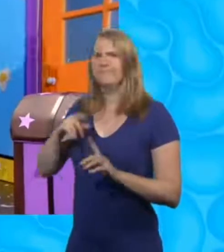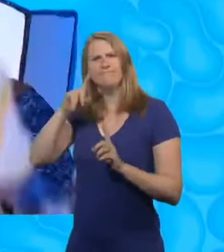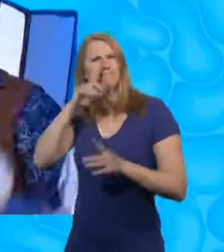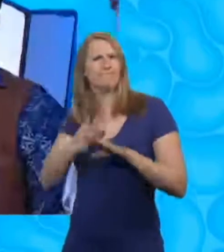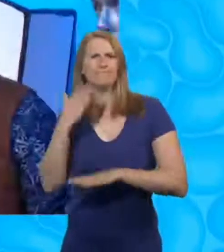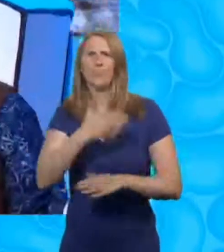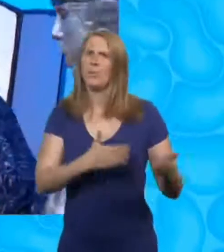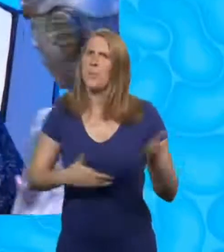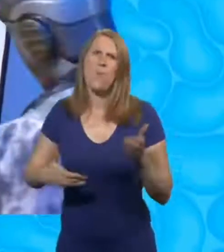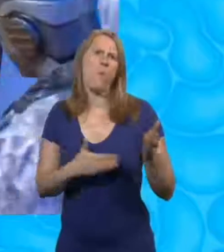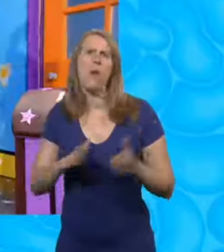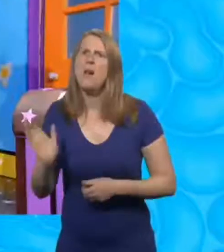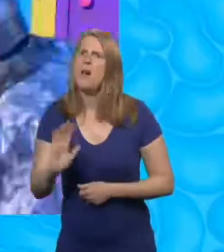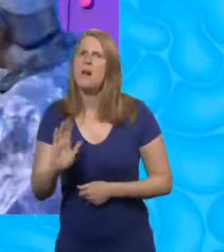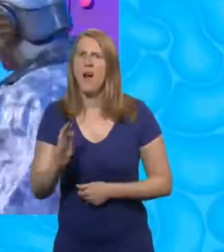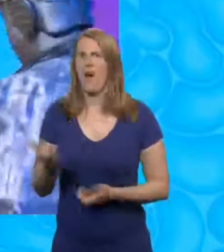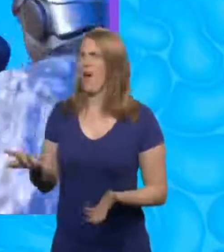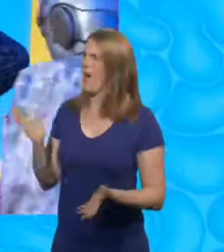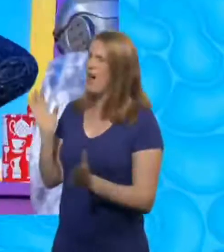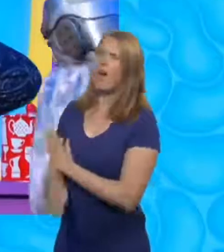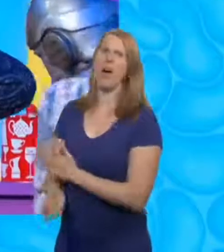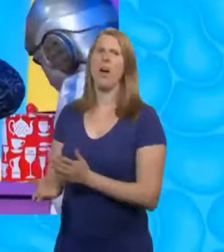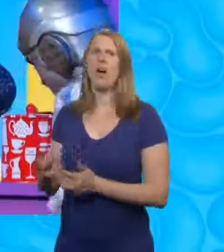I simply cannot go to the robot boy.